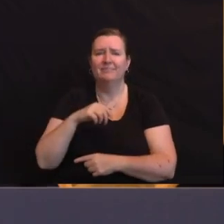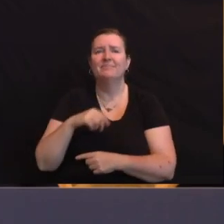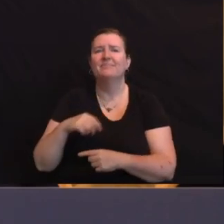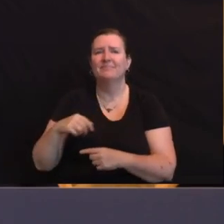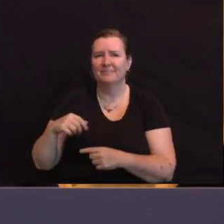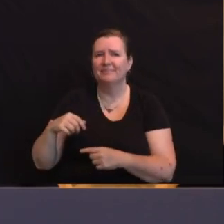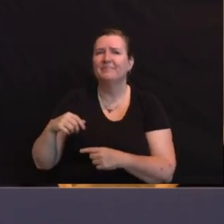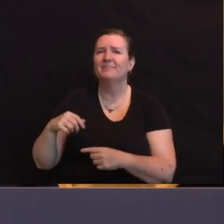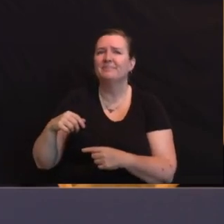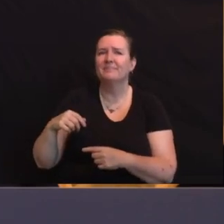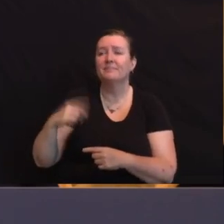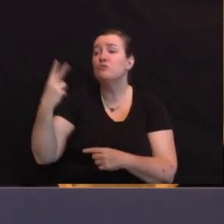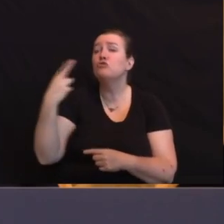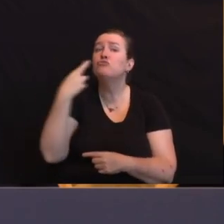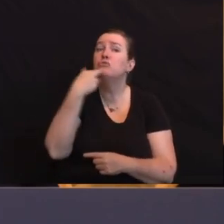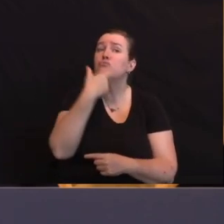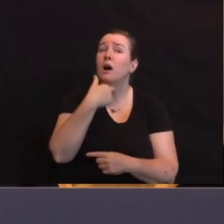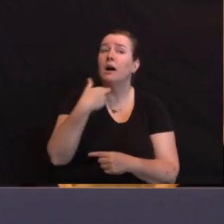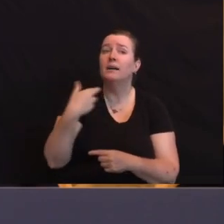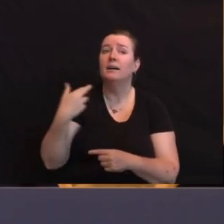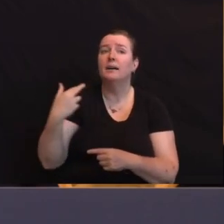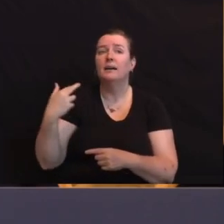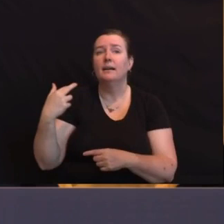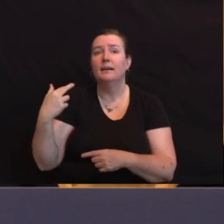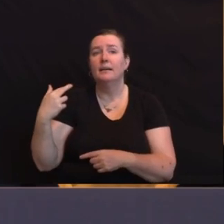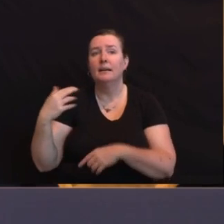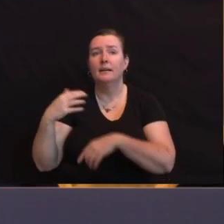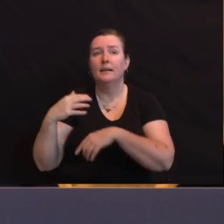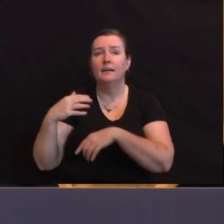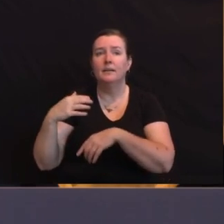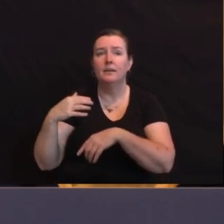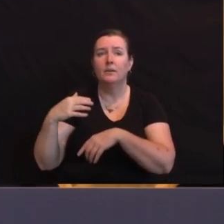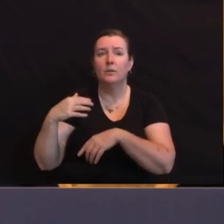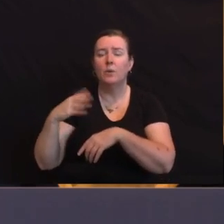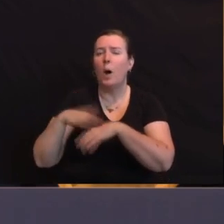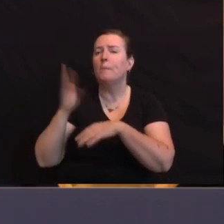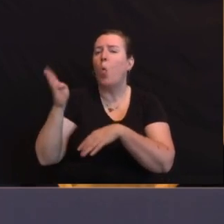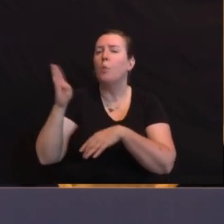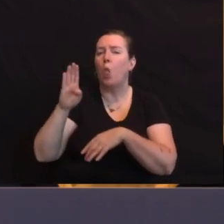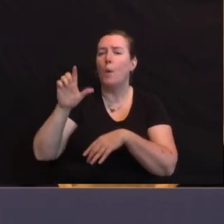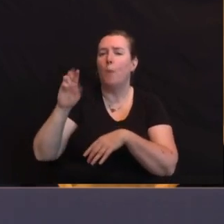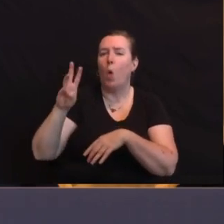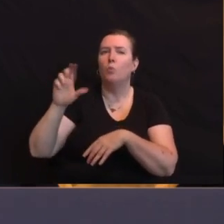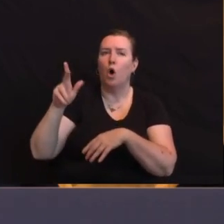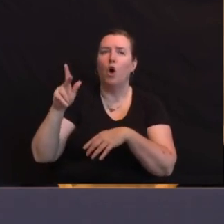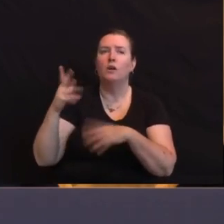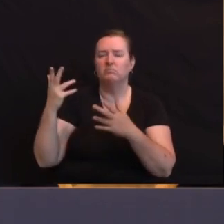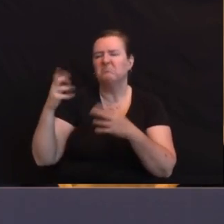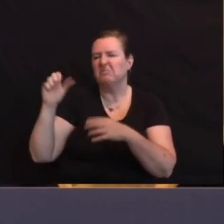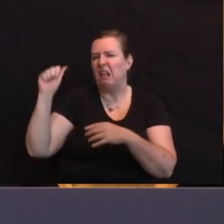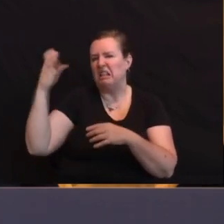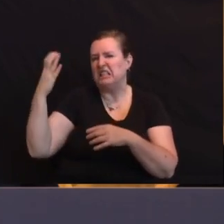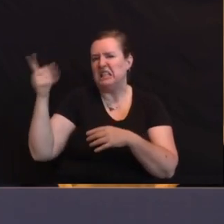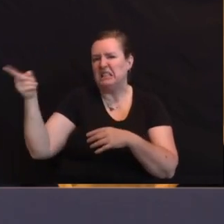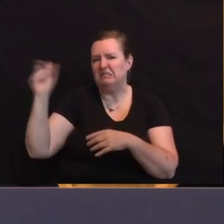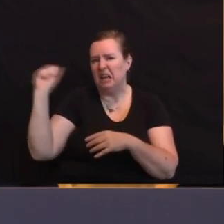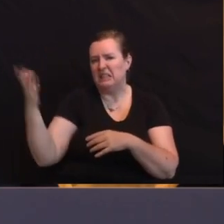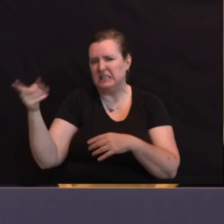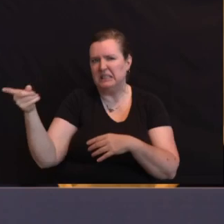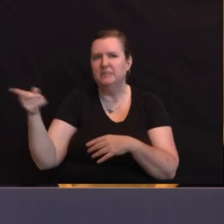Continental, 2 restaurants on the boardwalk and the pier, announced that they would be closing permanently. Atlantic City relies heavily, as we all know, on bar